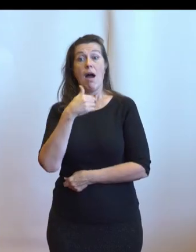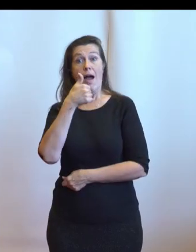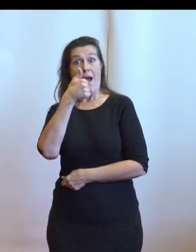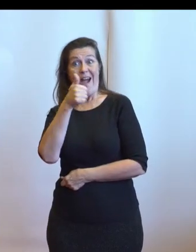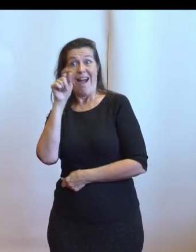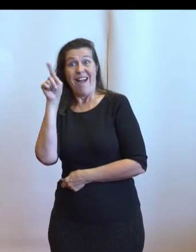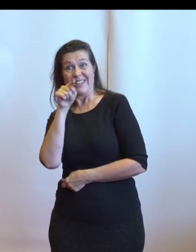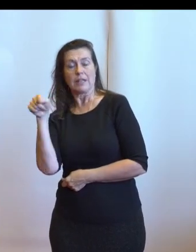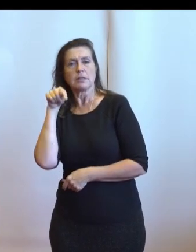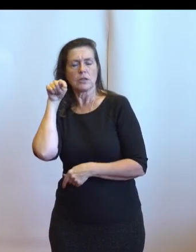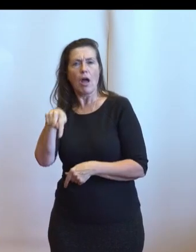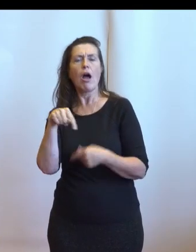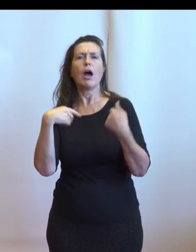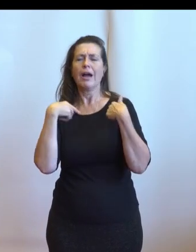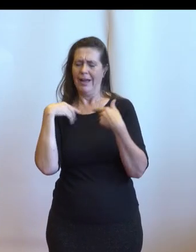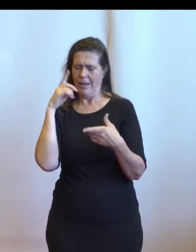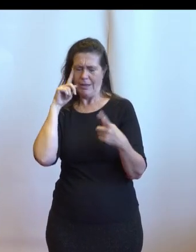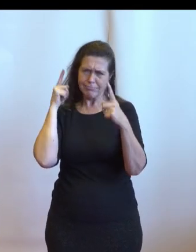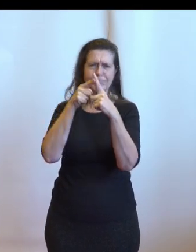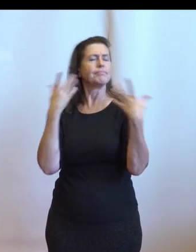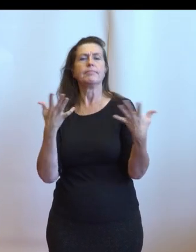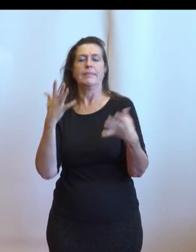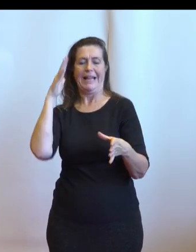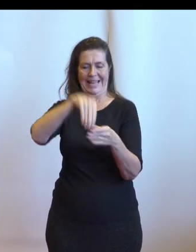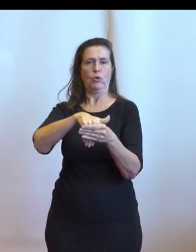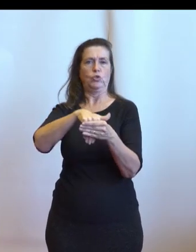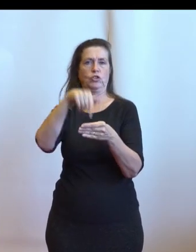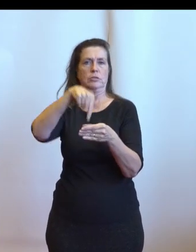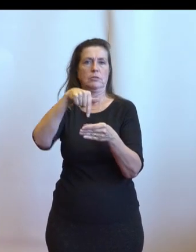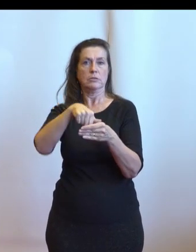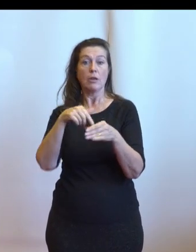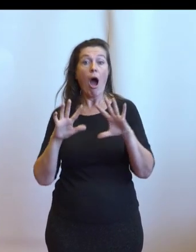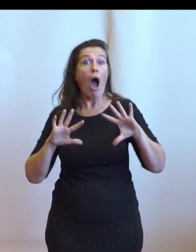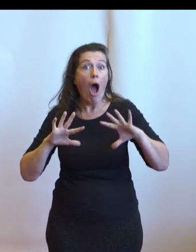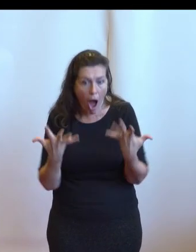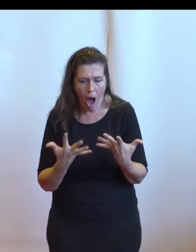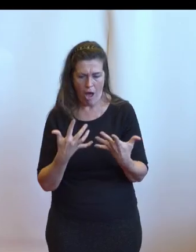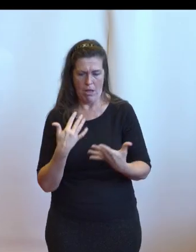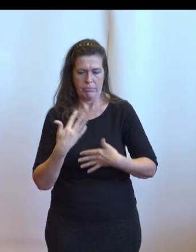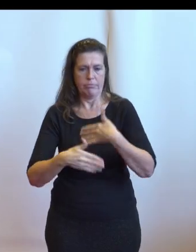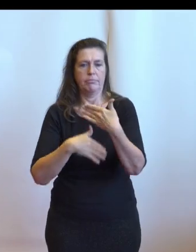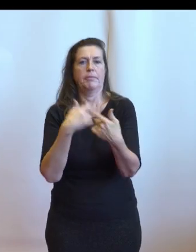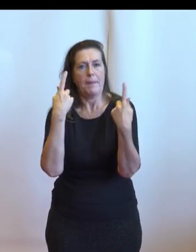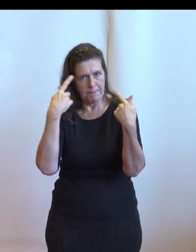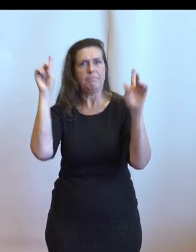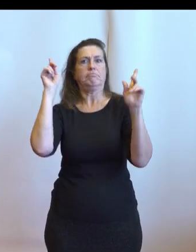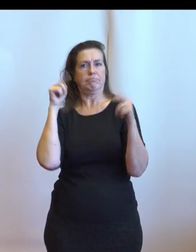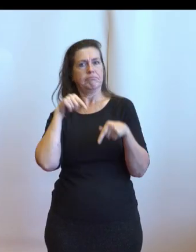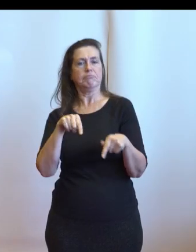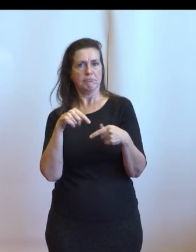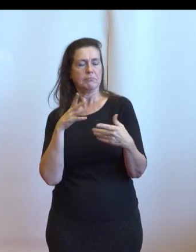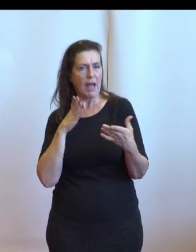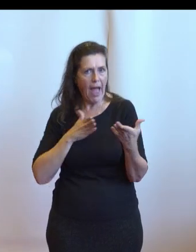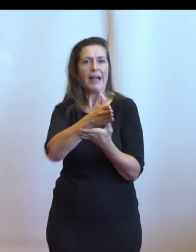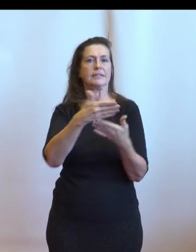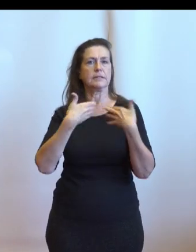inclusion. So how do we build an inclusive workplace at Accenture, and how do we make our environment fully accessible? So